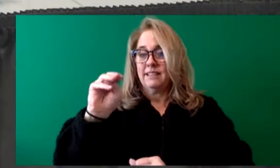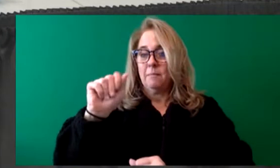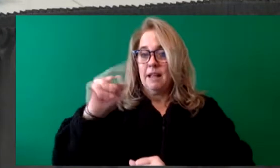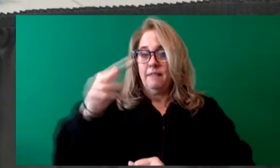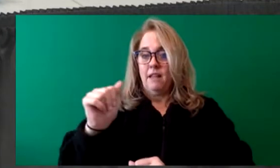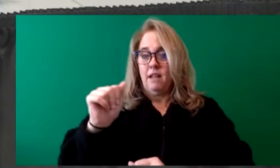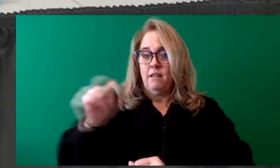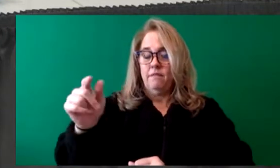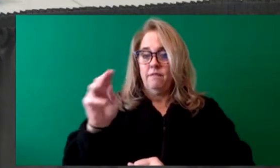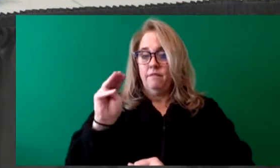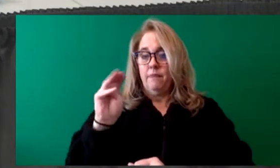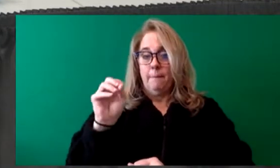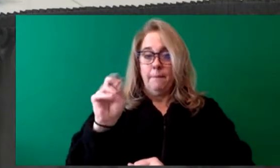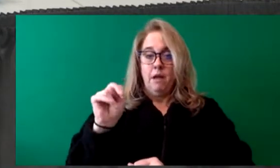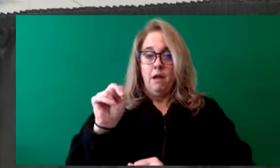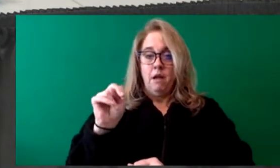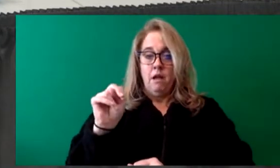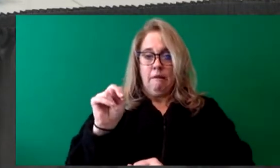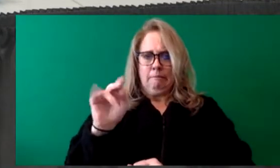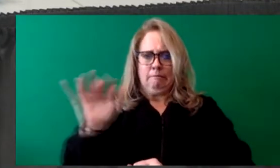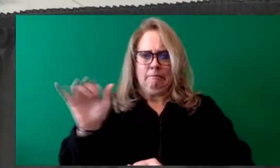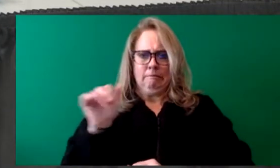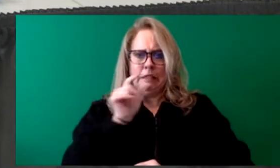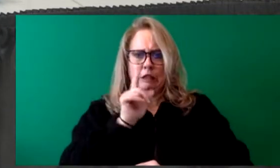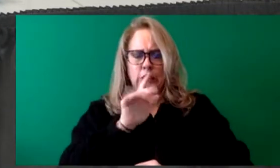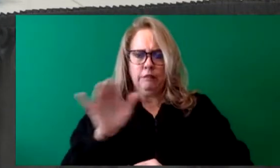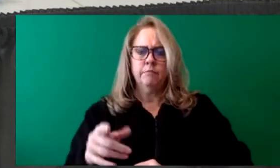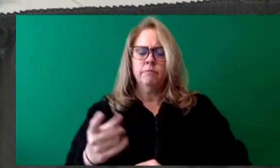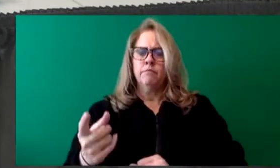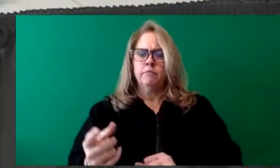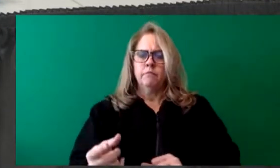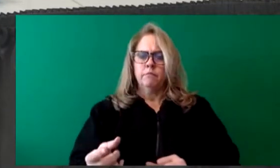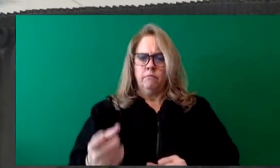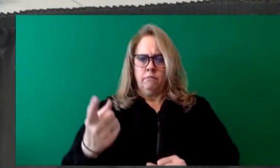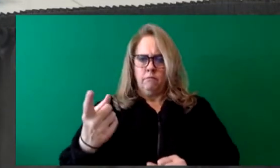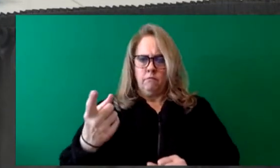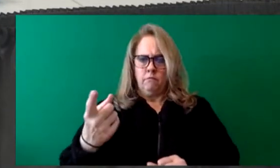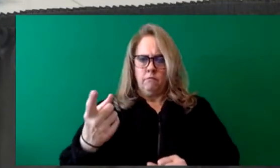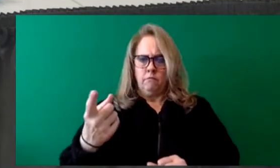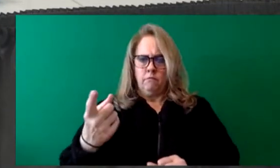Montminy, and is she on Teams or in the room? I am online.